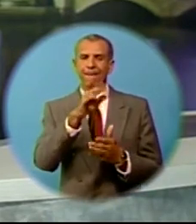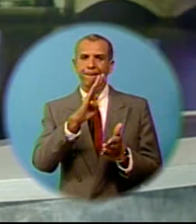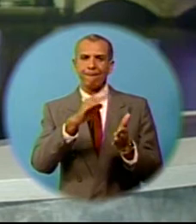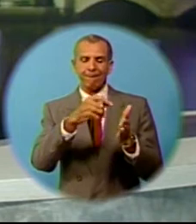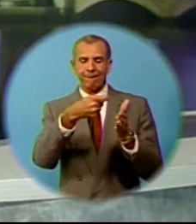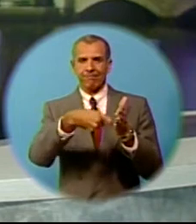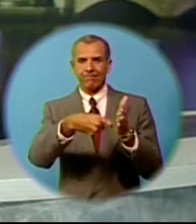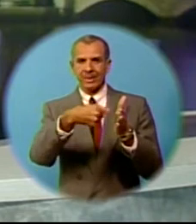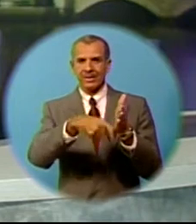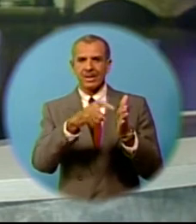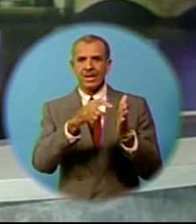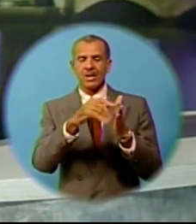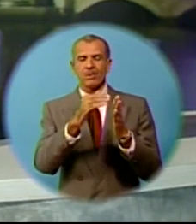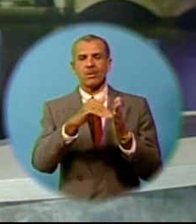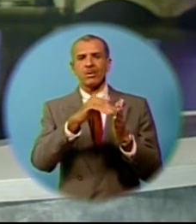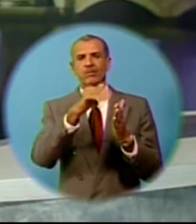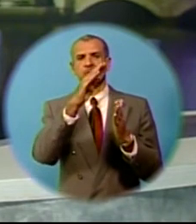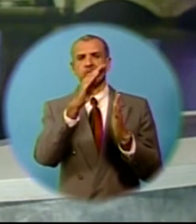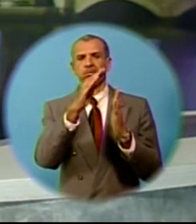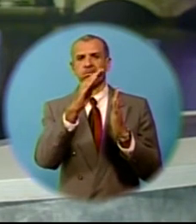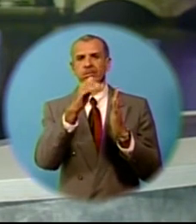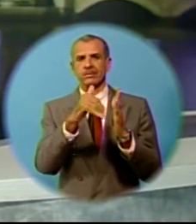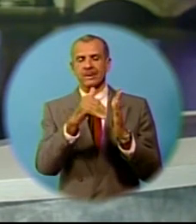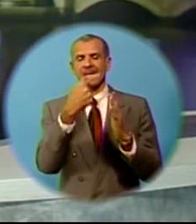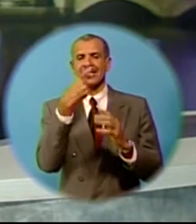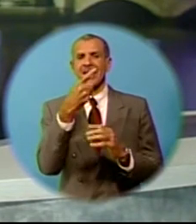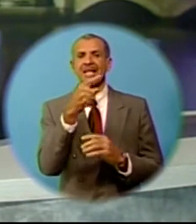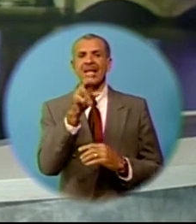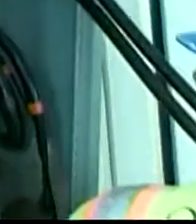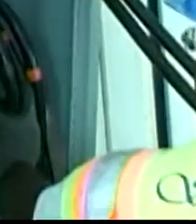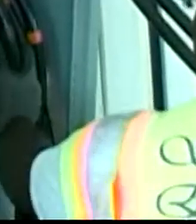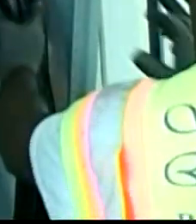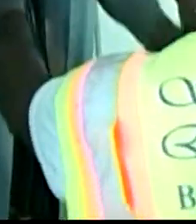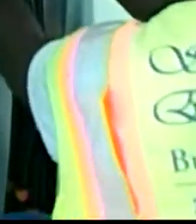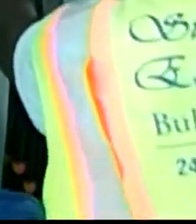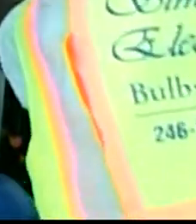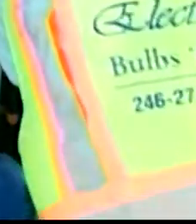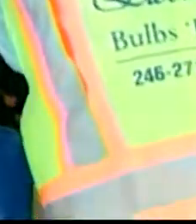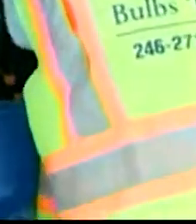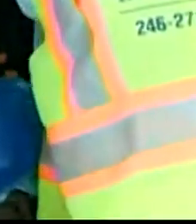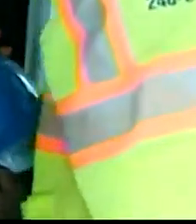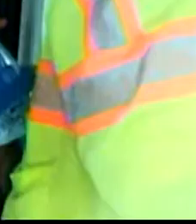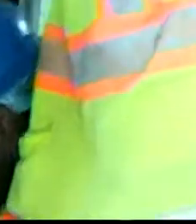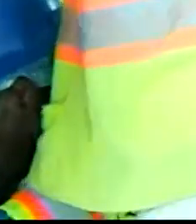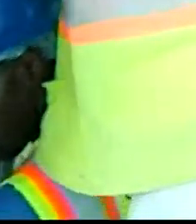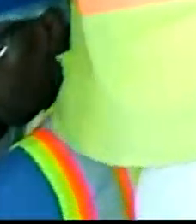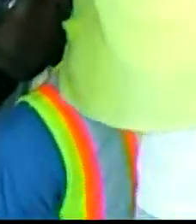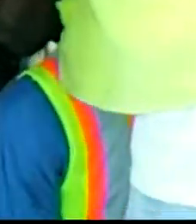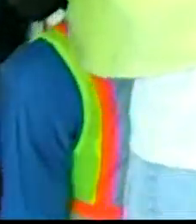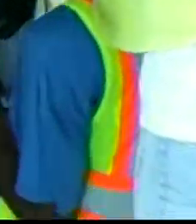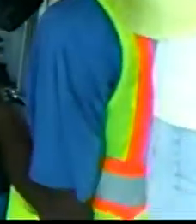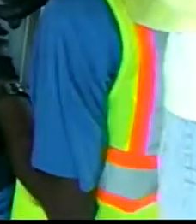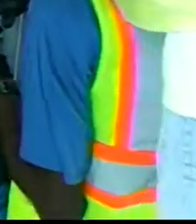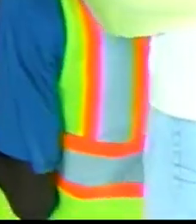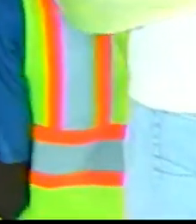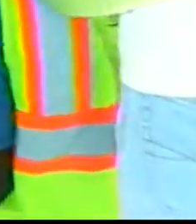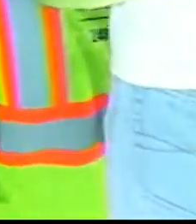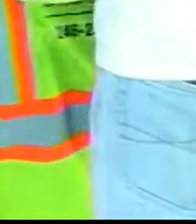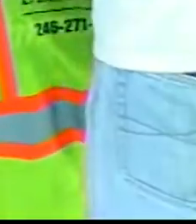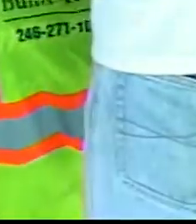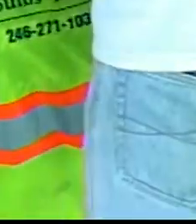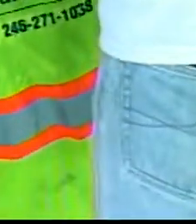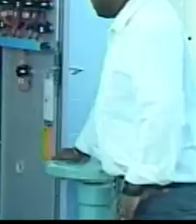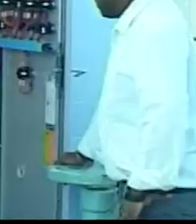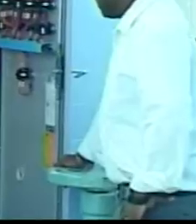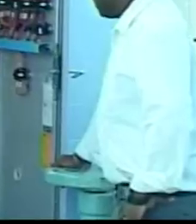island's pumping stations is complete. Nathan Hart, project engineer with the BWA's Project Execution Unit, gave an